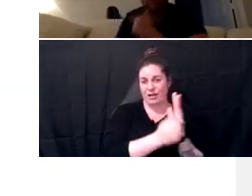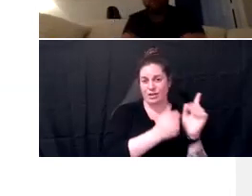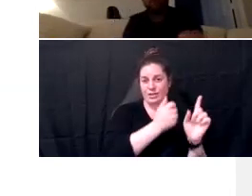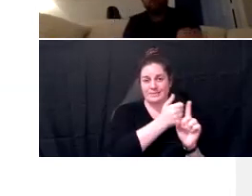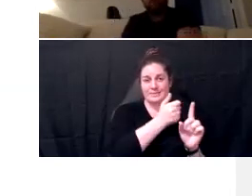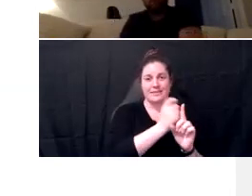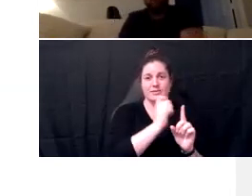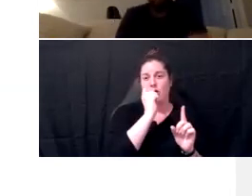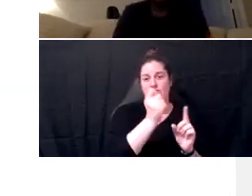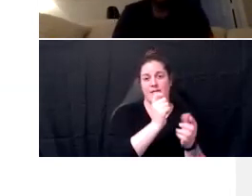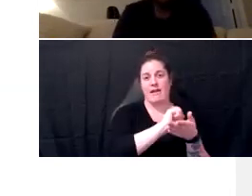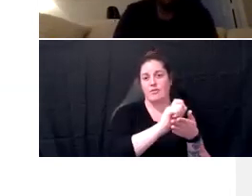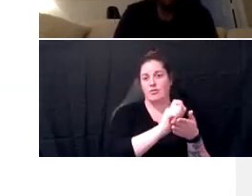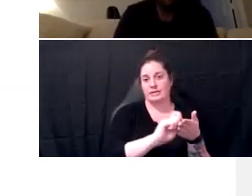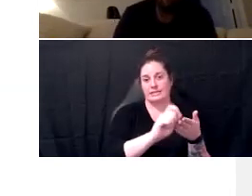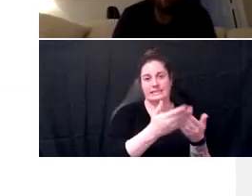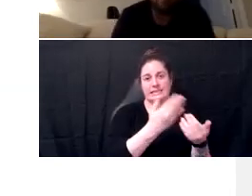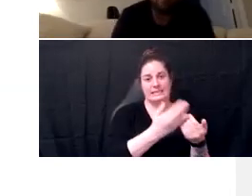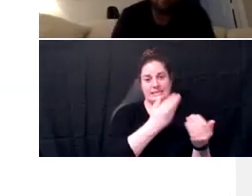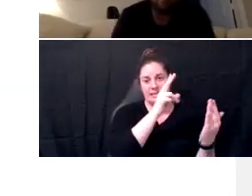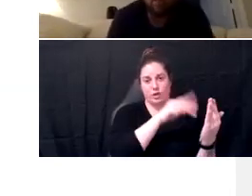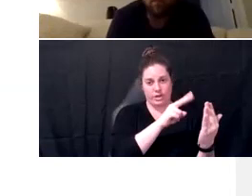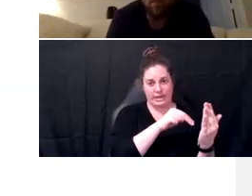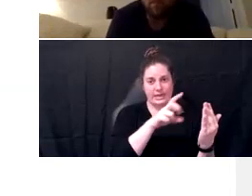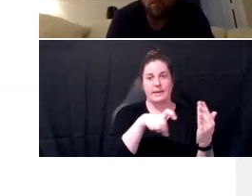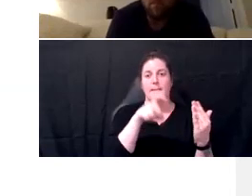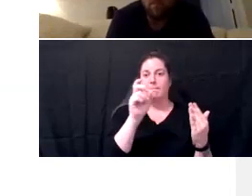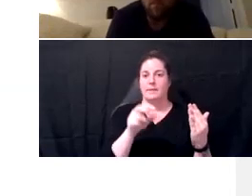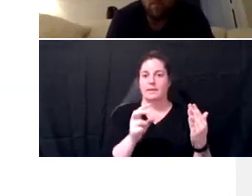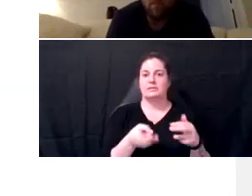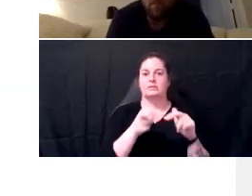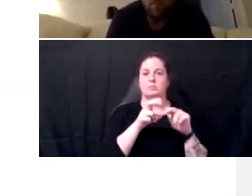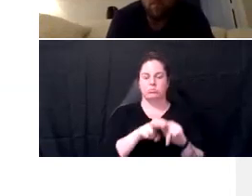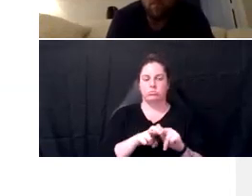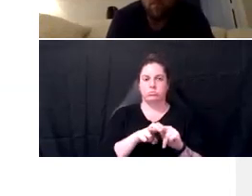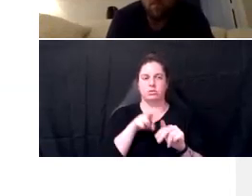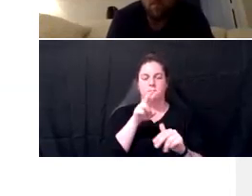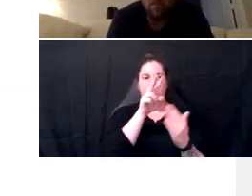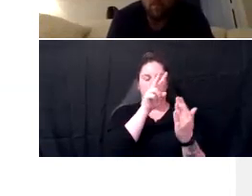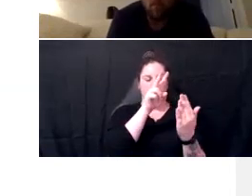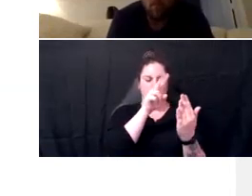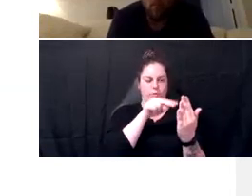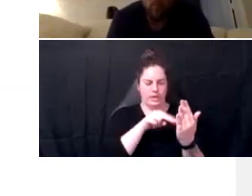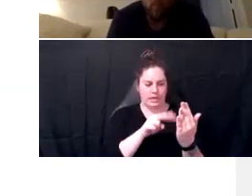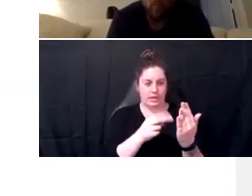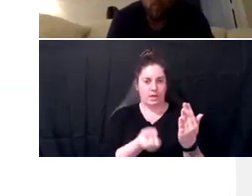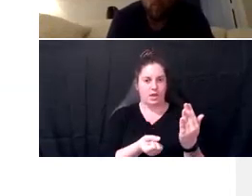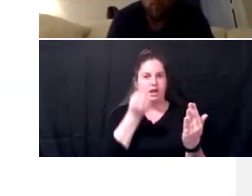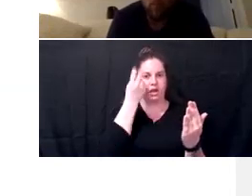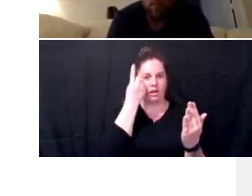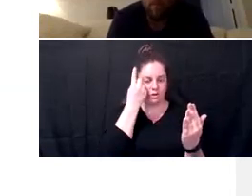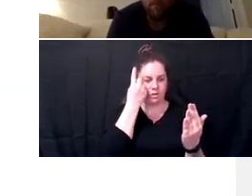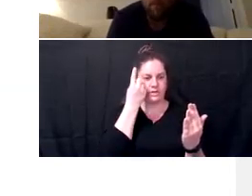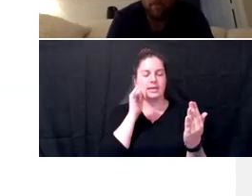give yourself time to be able to read and digest the article so that you can tell me in your own words what it's about and tell me how